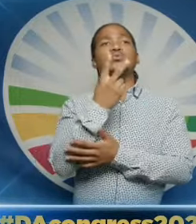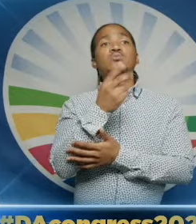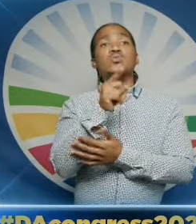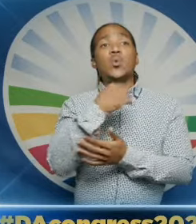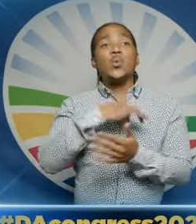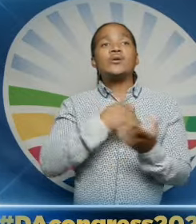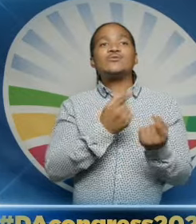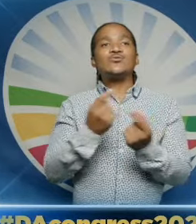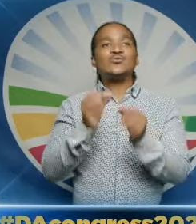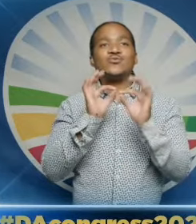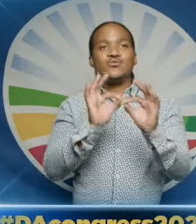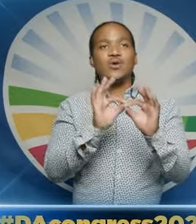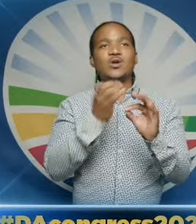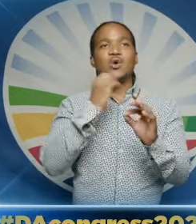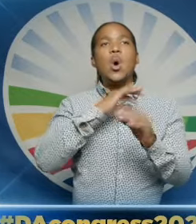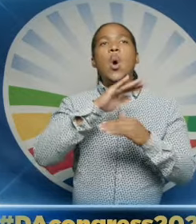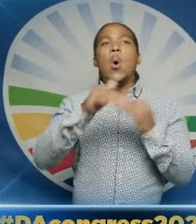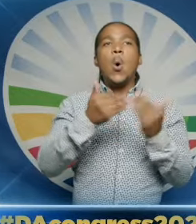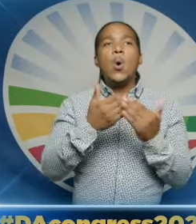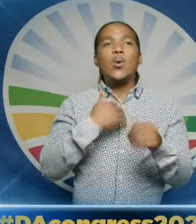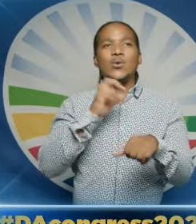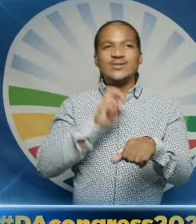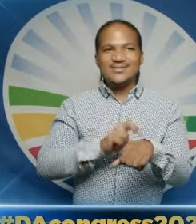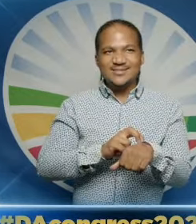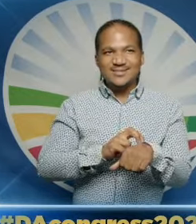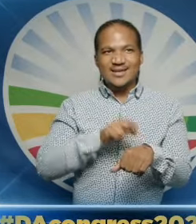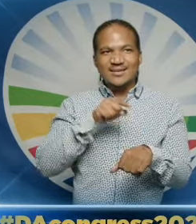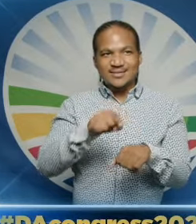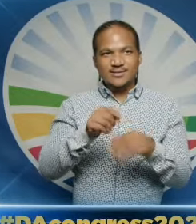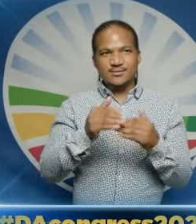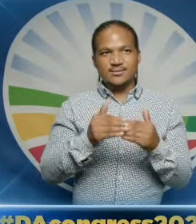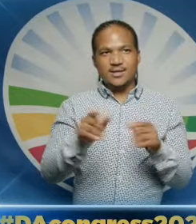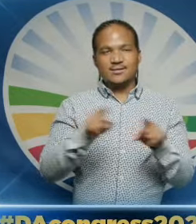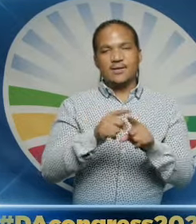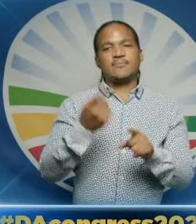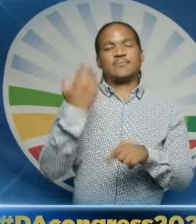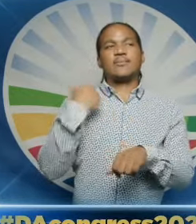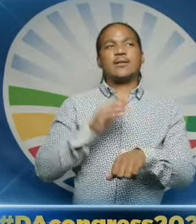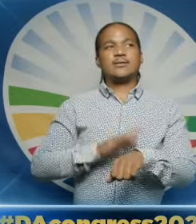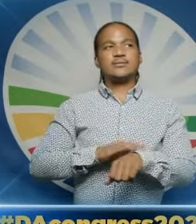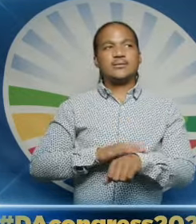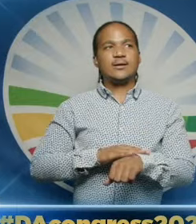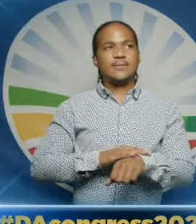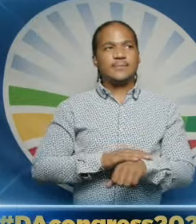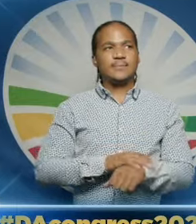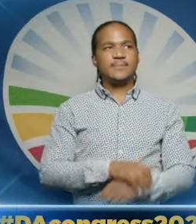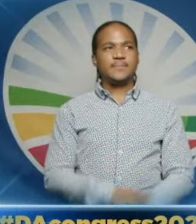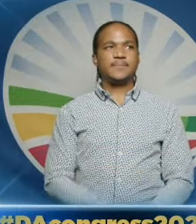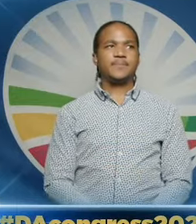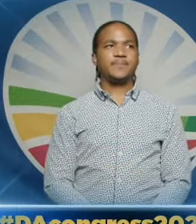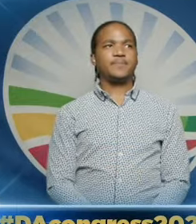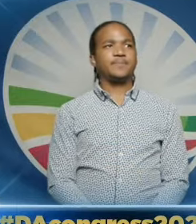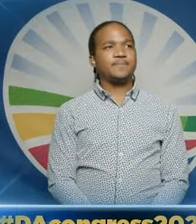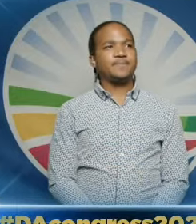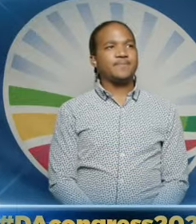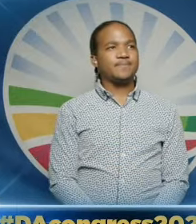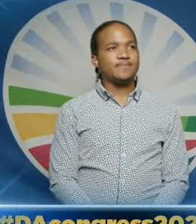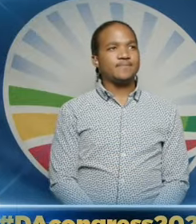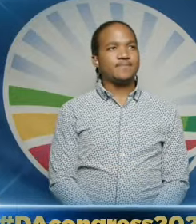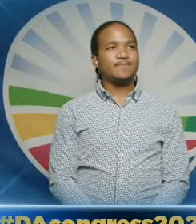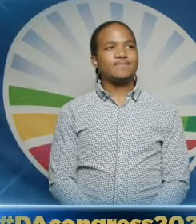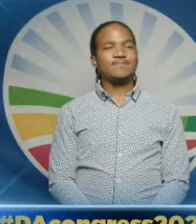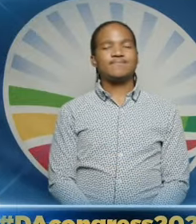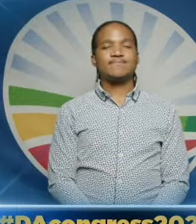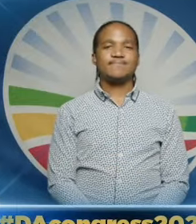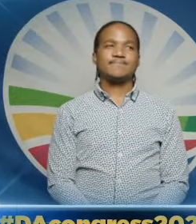doing things. The DA's always got to be in this century and not in the last one. Ahead of the curve,